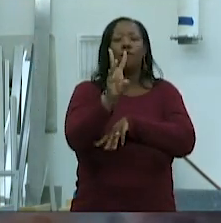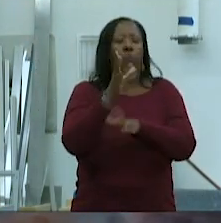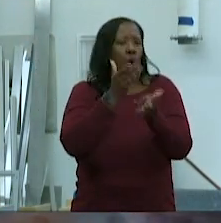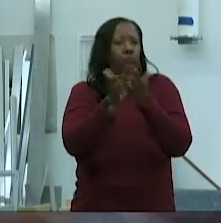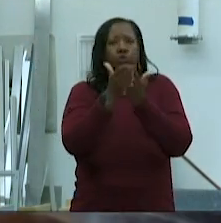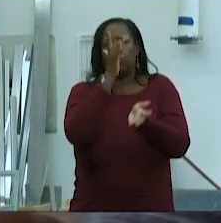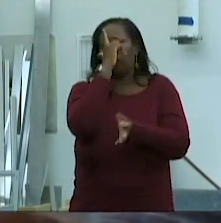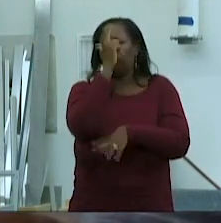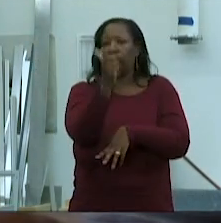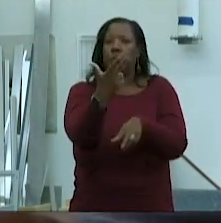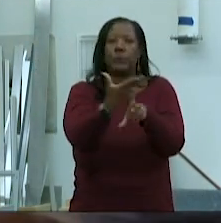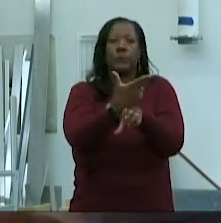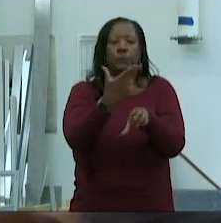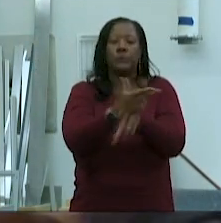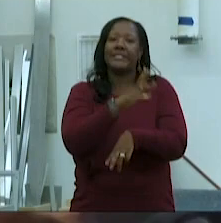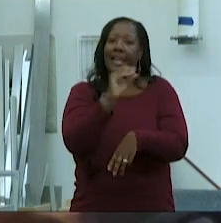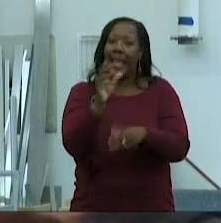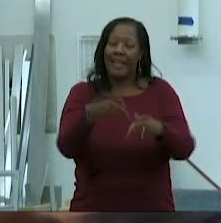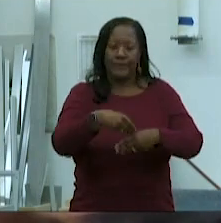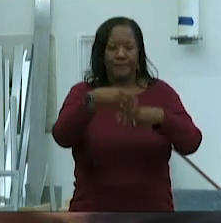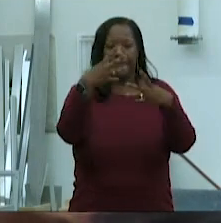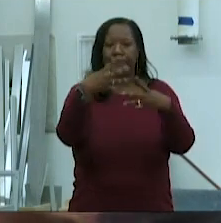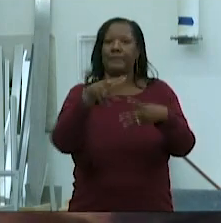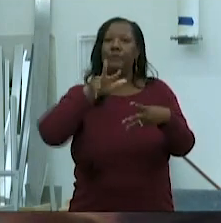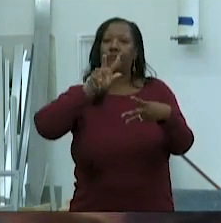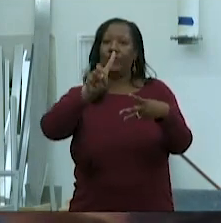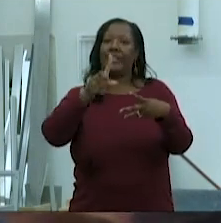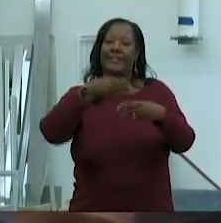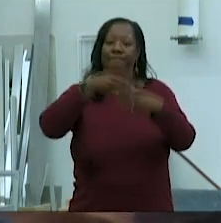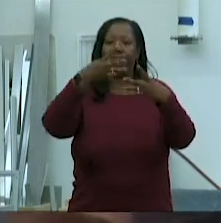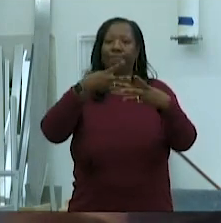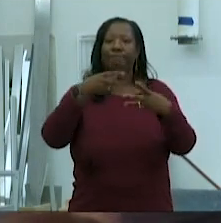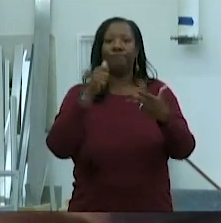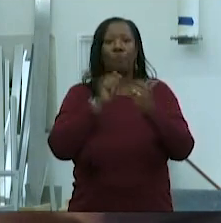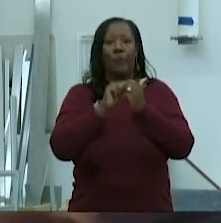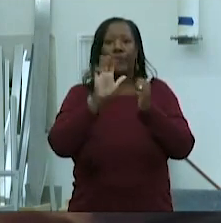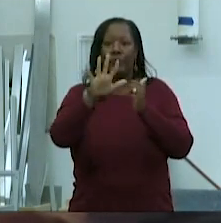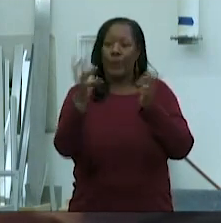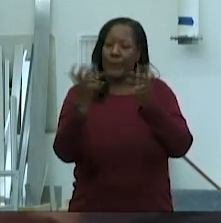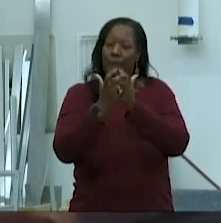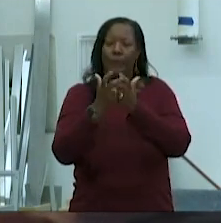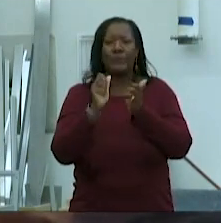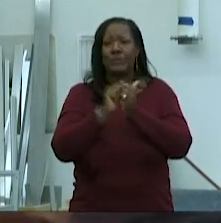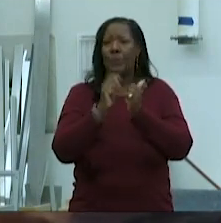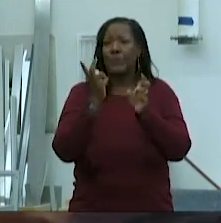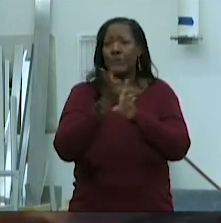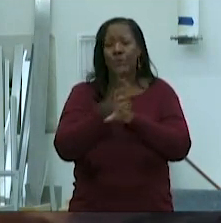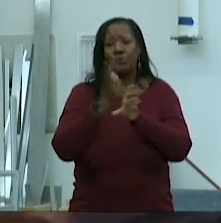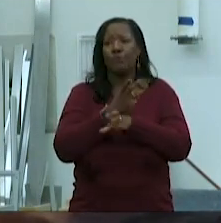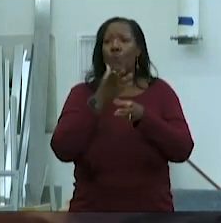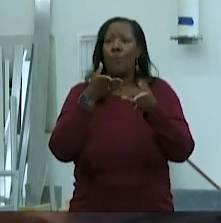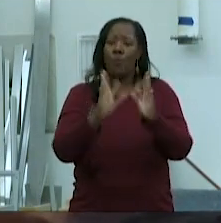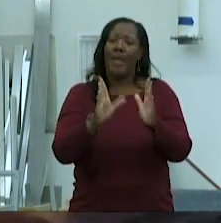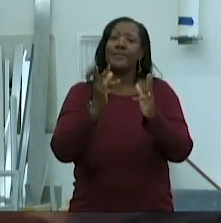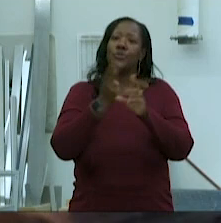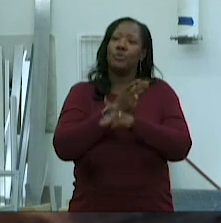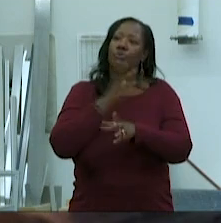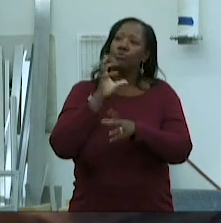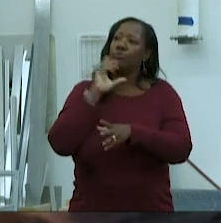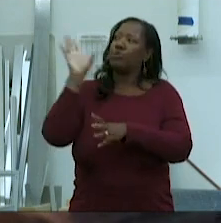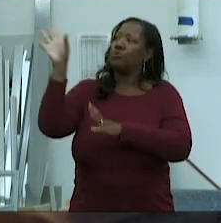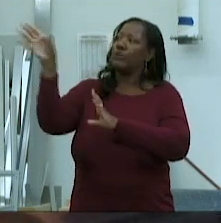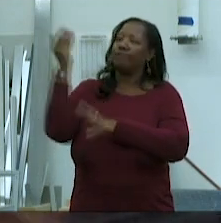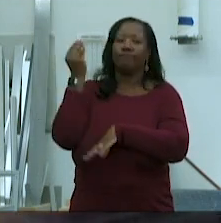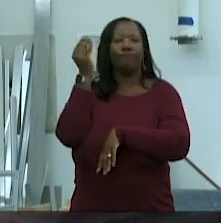it is, to open that, and it'll exist in a 3D digital format with your components. So it's a really useful way to use like off-the-shelf parts. Yeah, and this